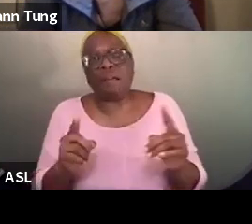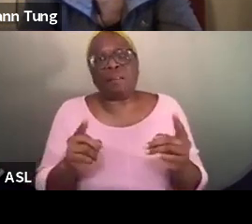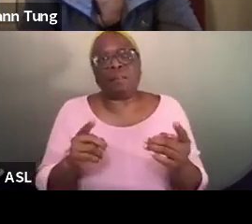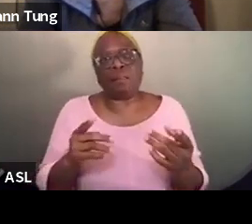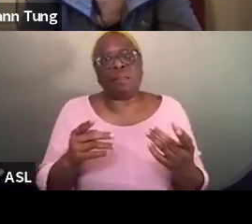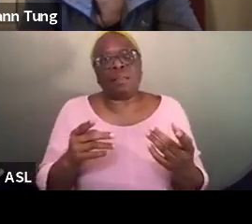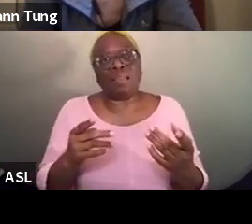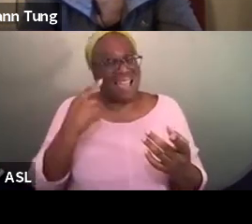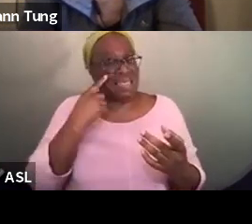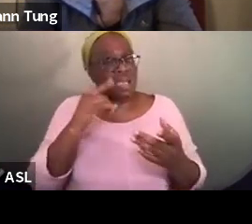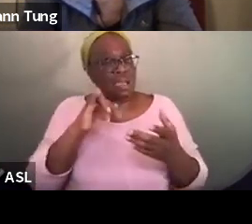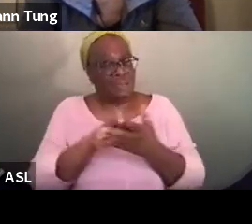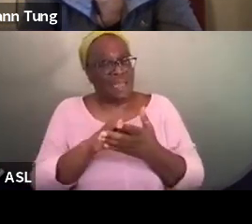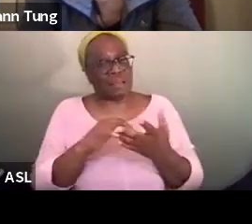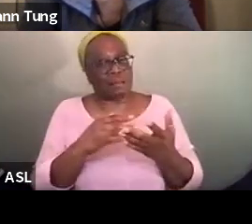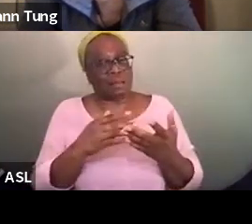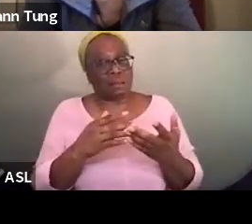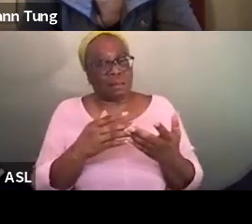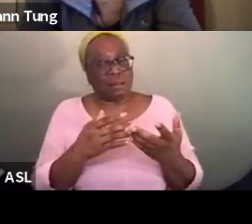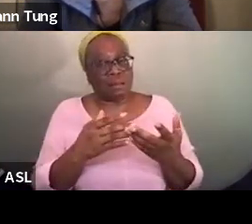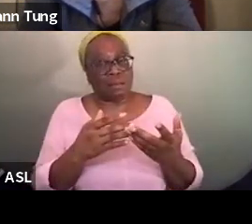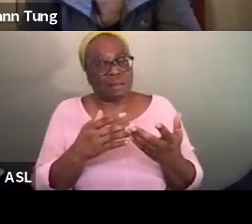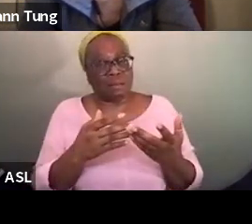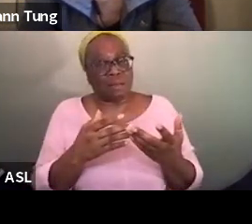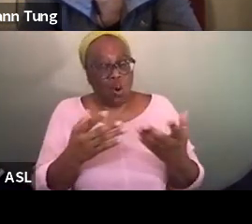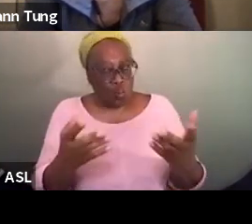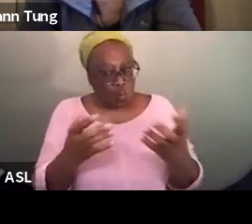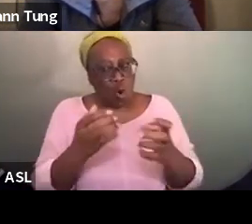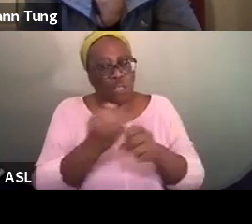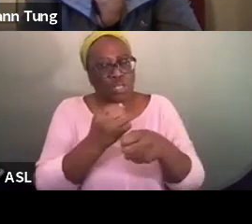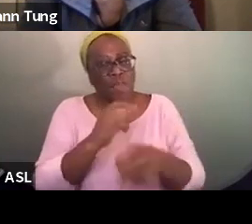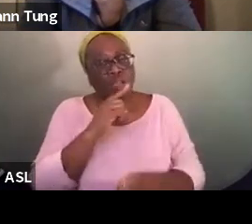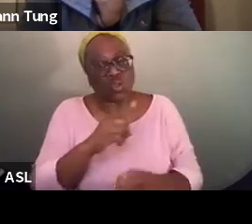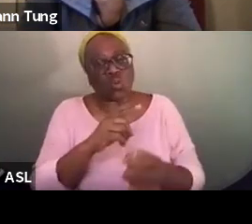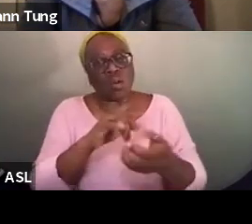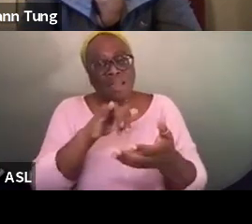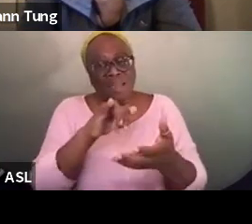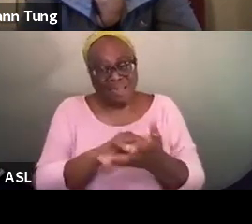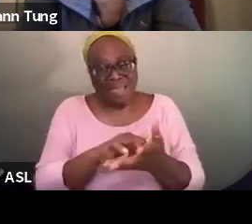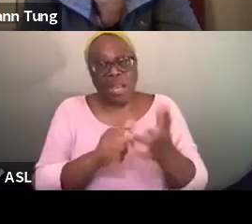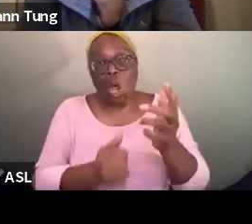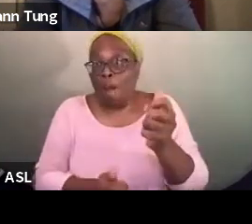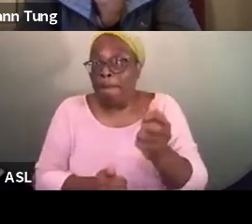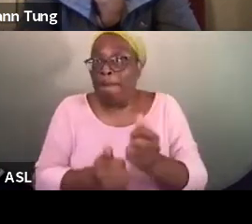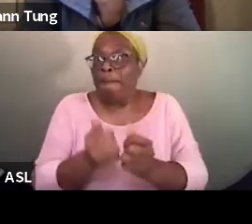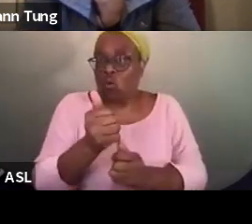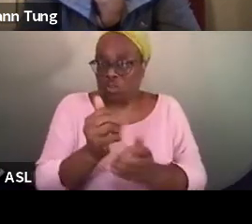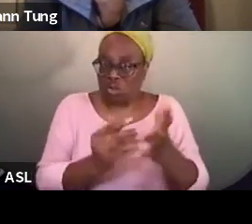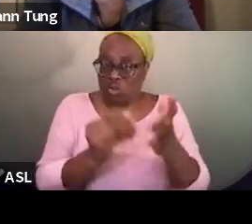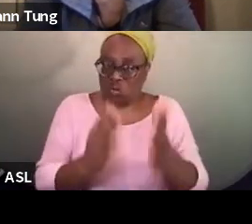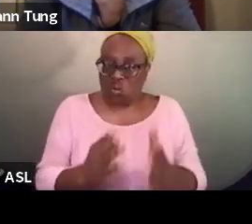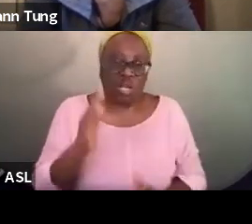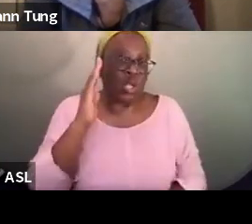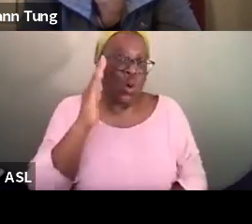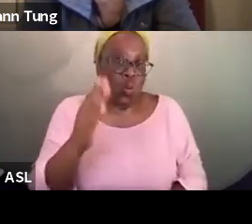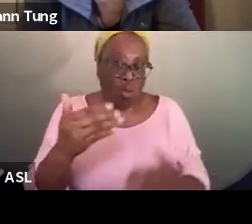I think just knowing that we want to name that, we would want to make sure that all students will have equitable access into